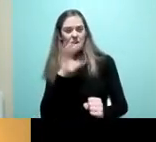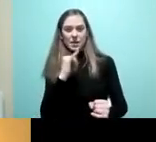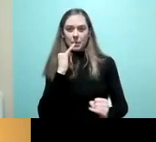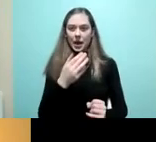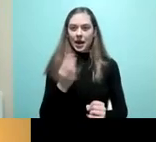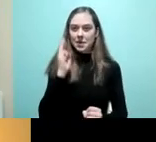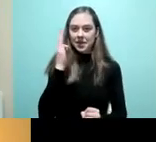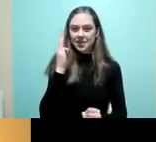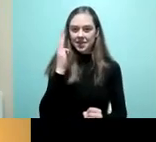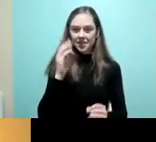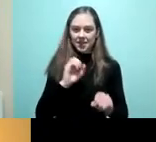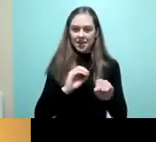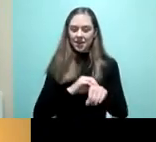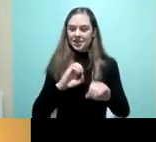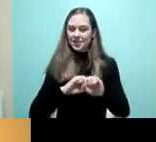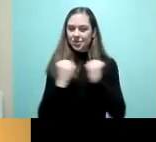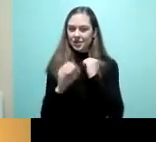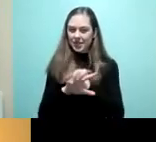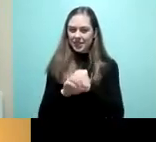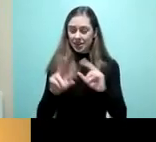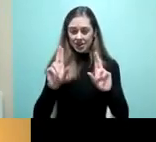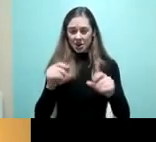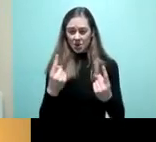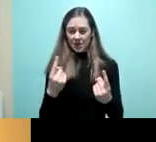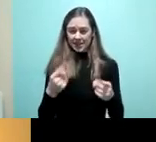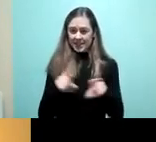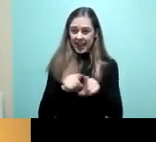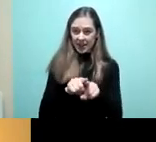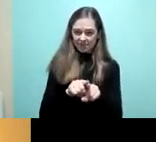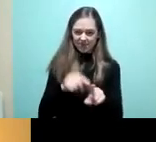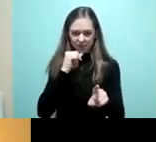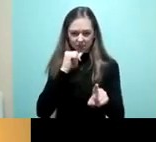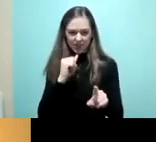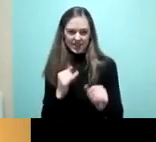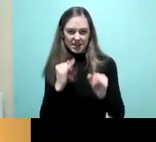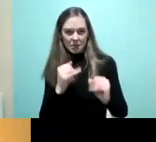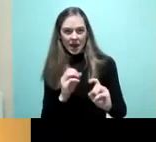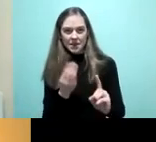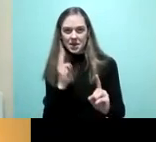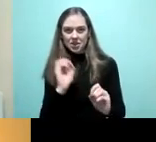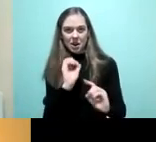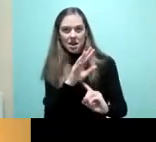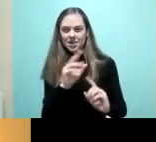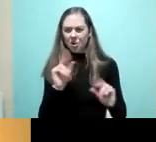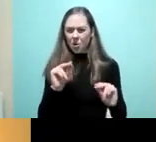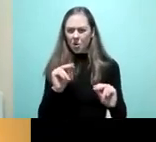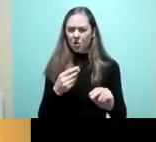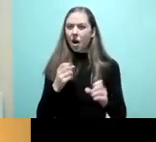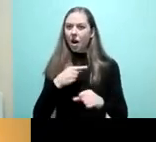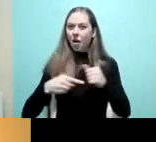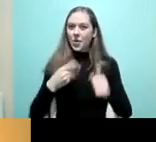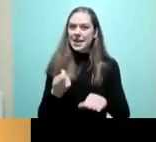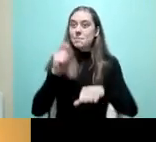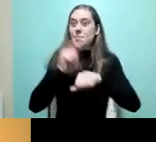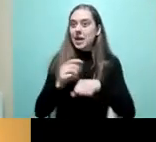else is going to do that. No, everybody's going to put their best image forward, whether that's with their family or on their own or with